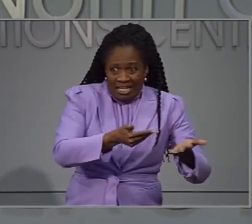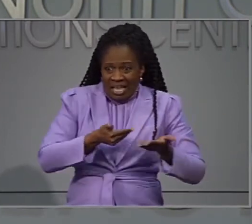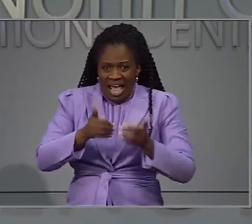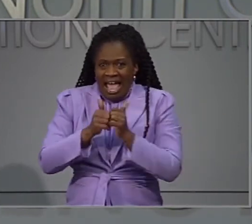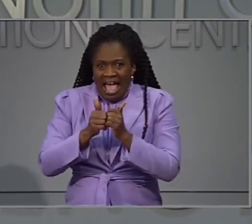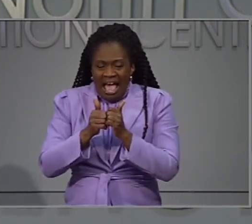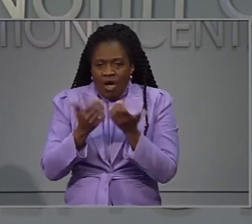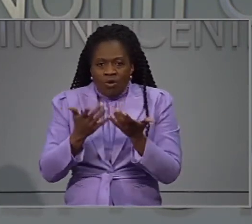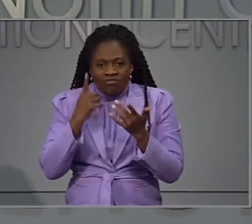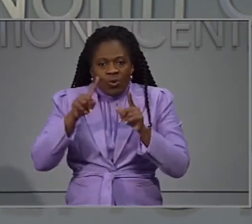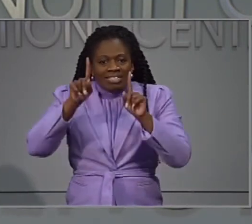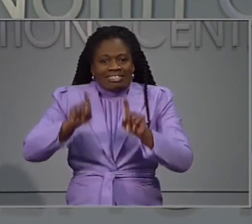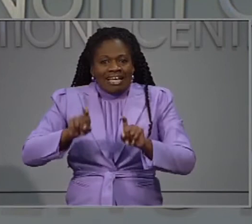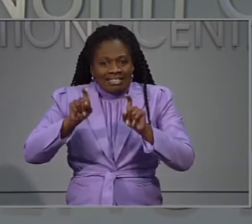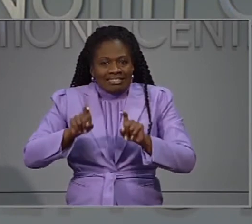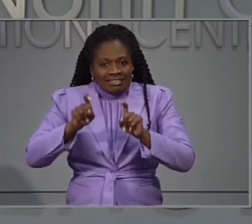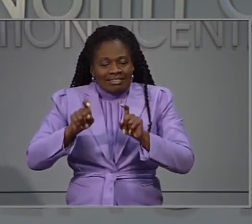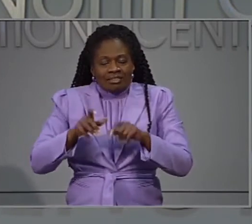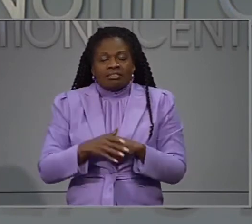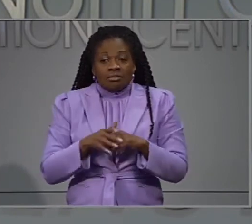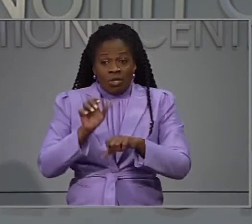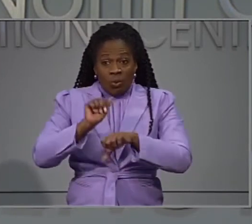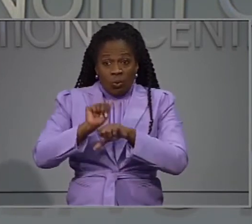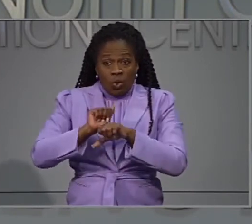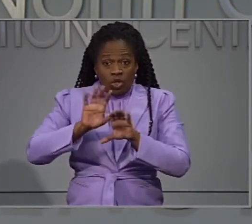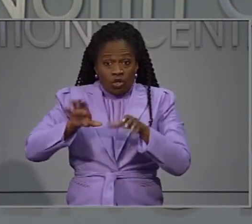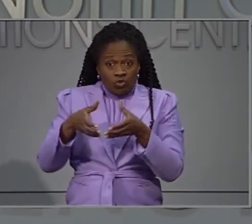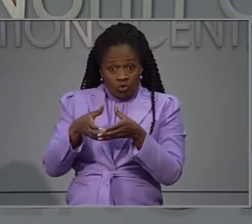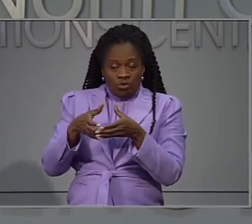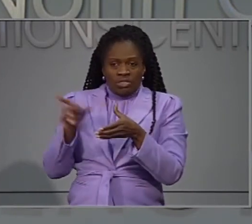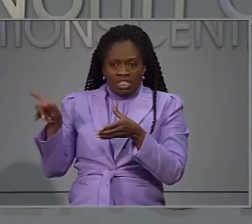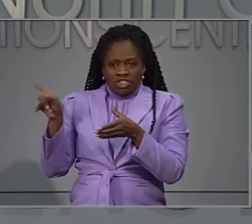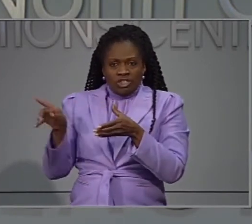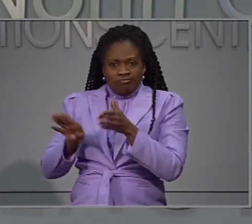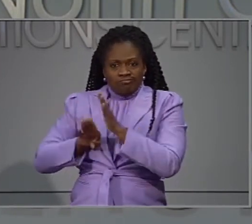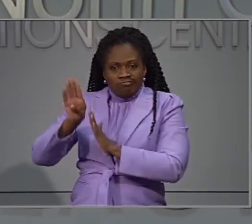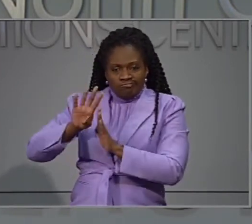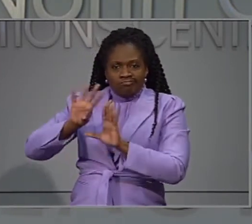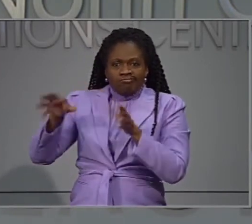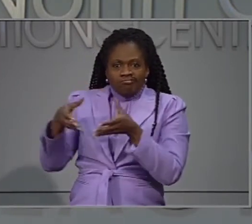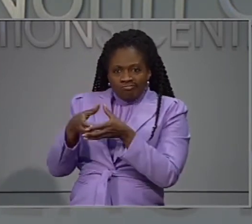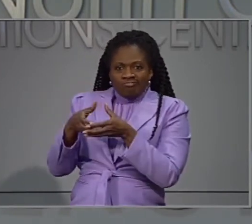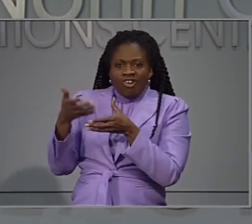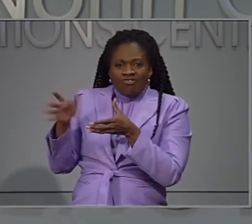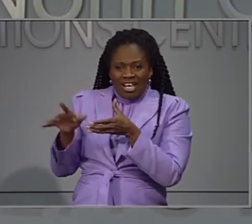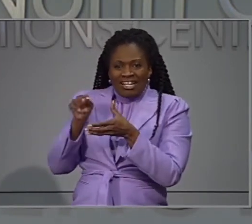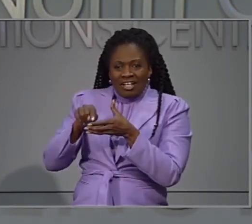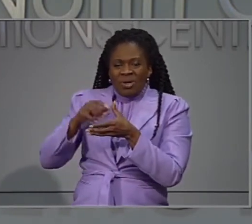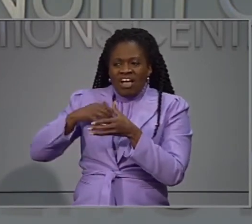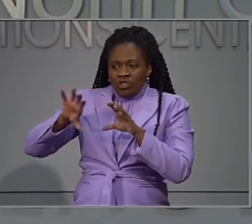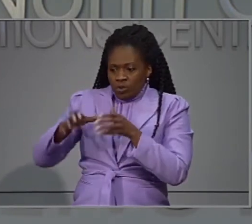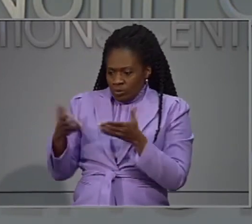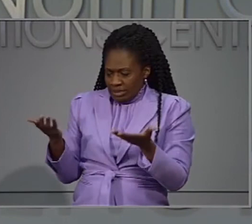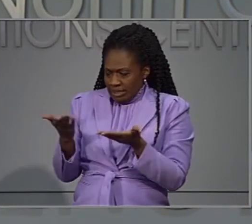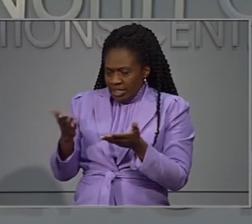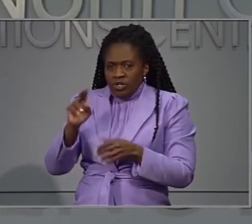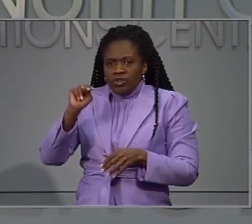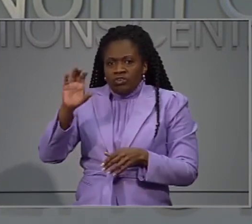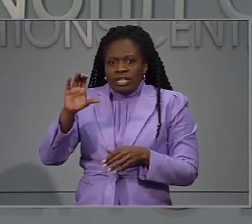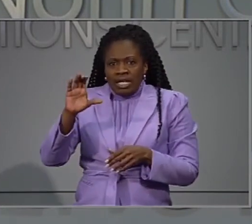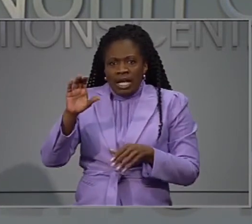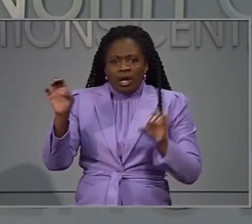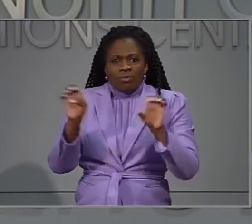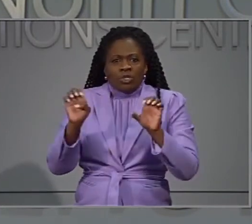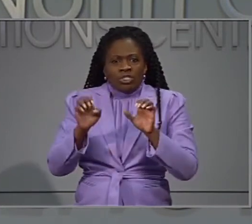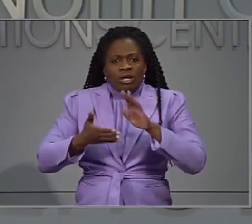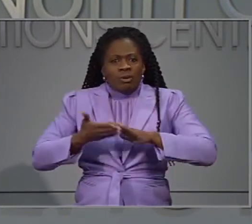tested. But the working group that Dr. Cohen has put together, the fact that we have a group here at the North Carolina